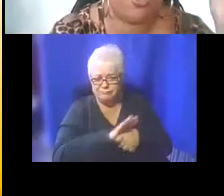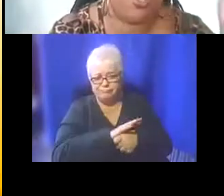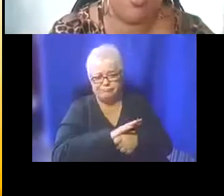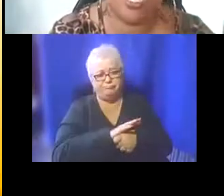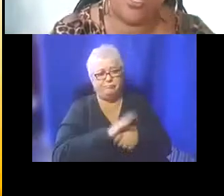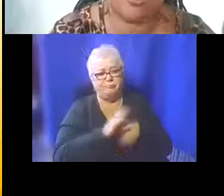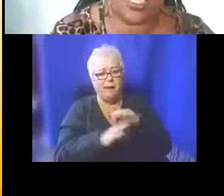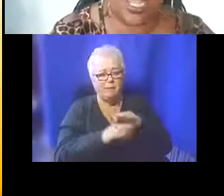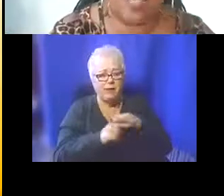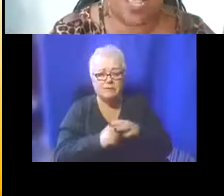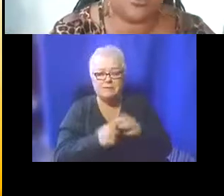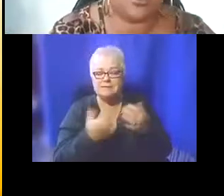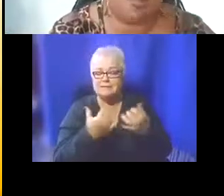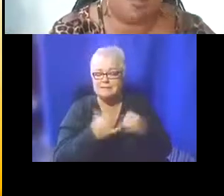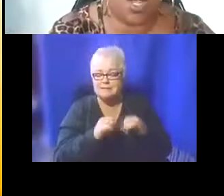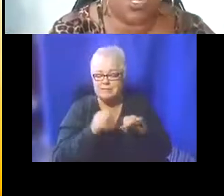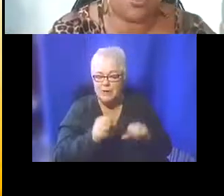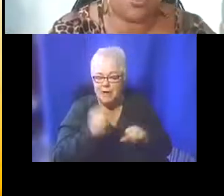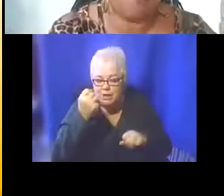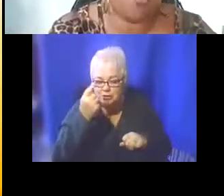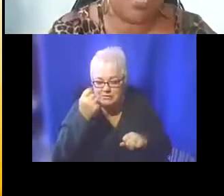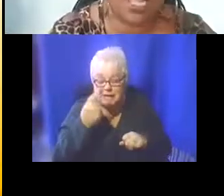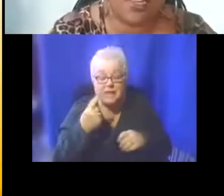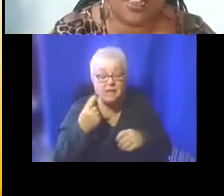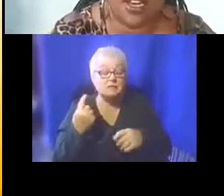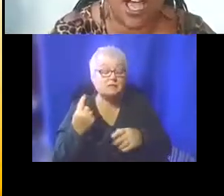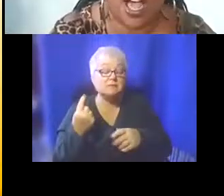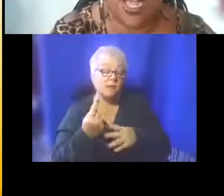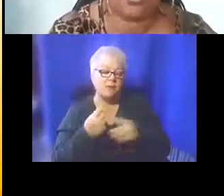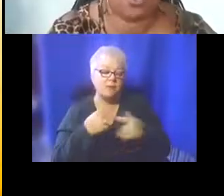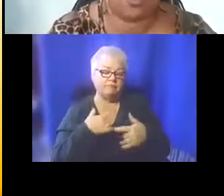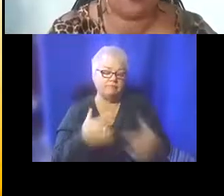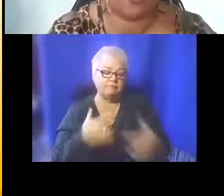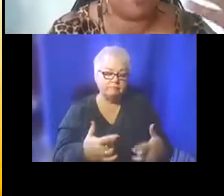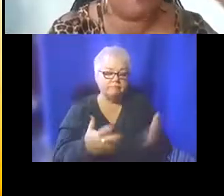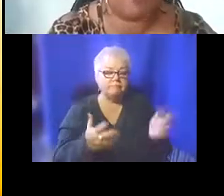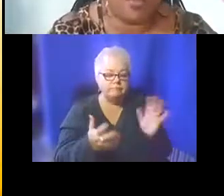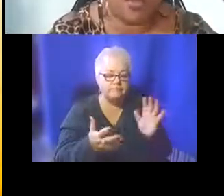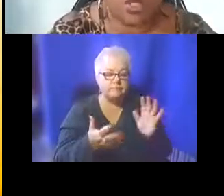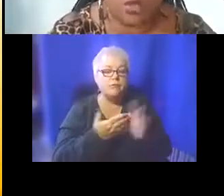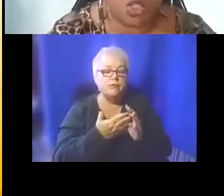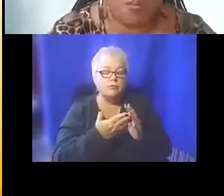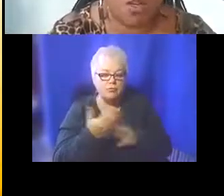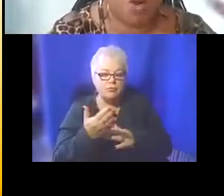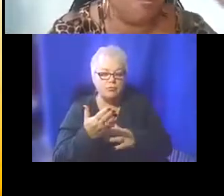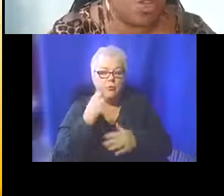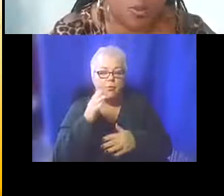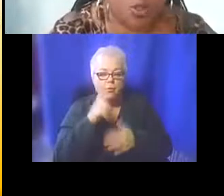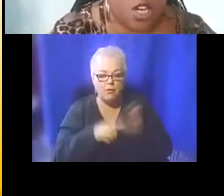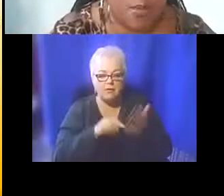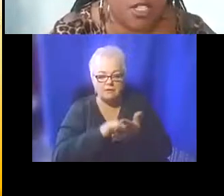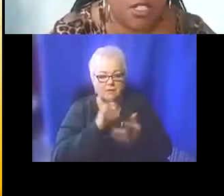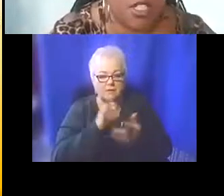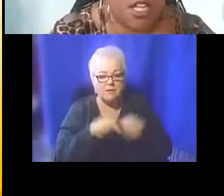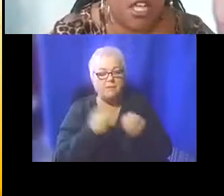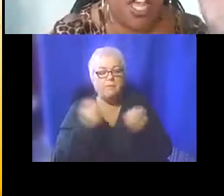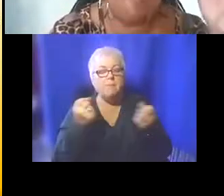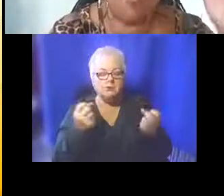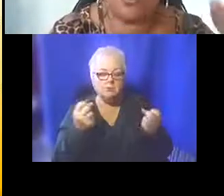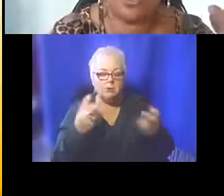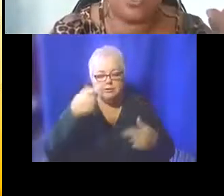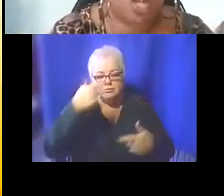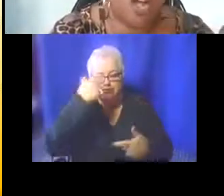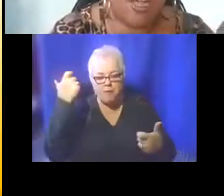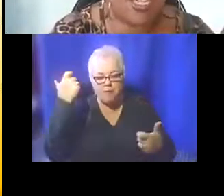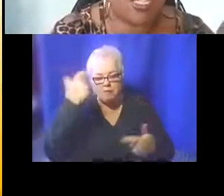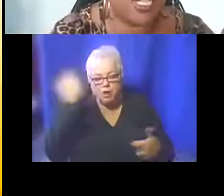background, you can understand that someone more likely than not has gone through or they've lived through some trauma or multiple traumas. It